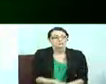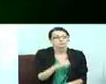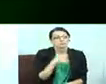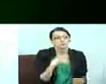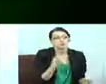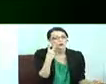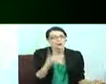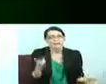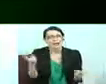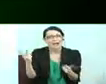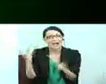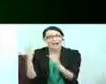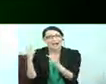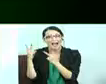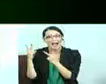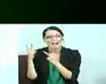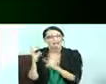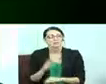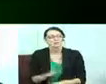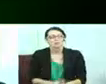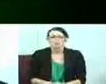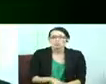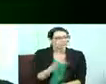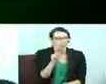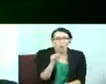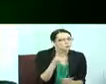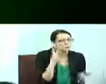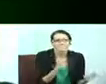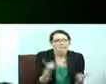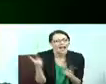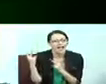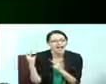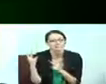Already done. No turning back.